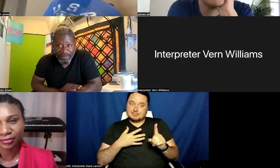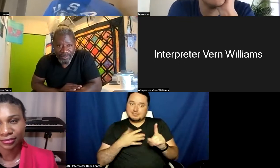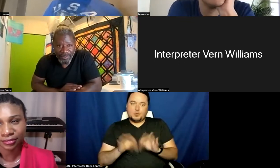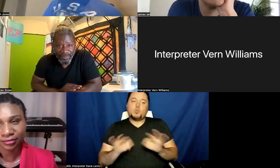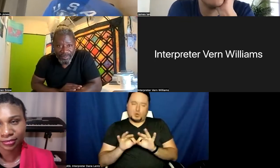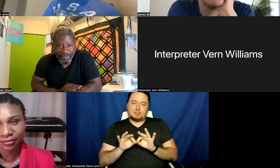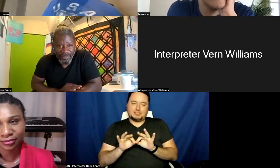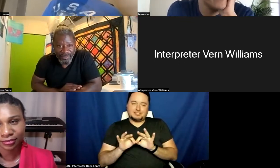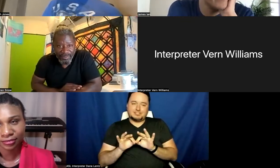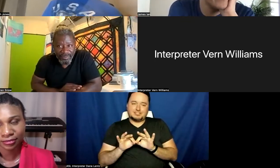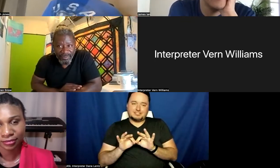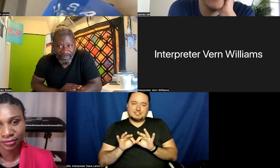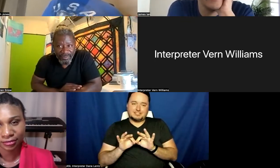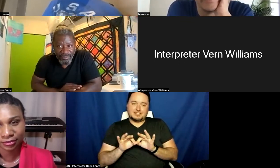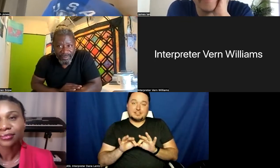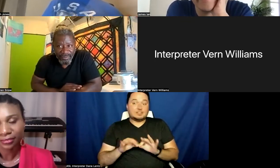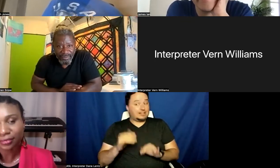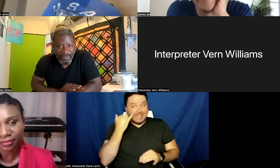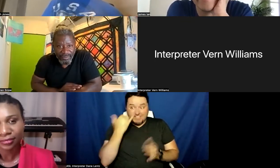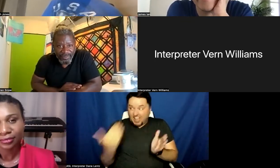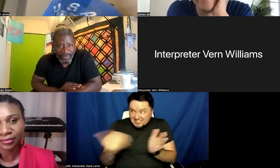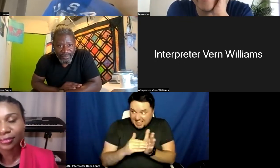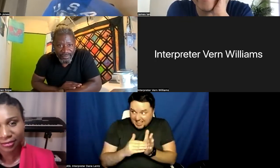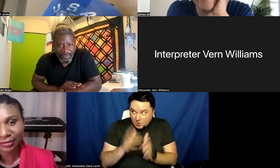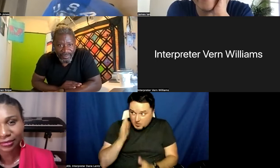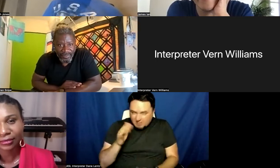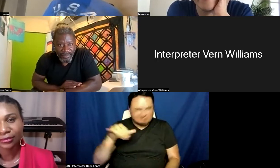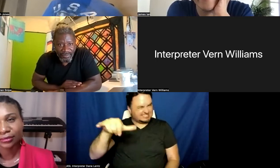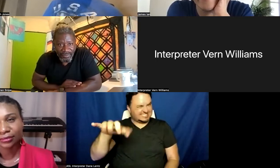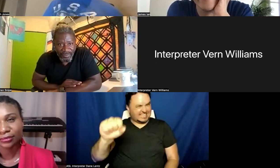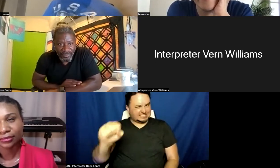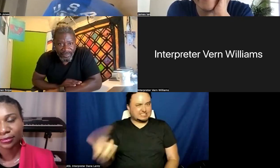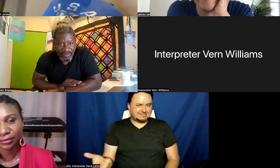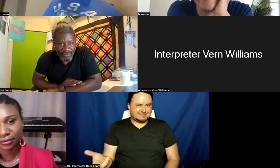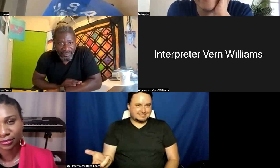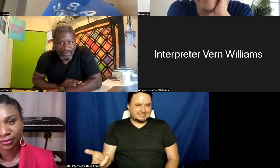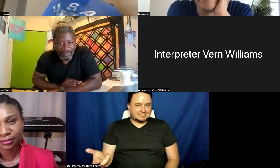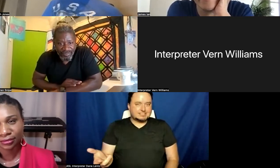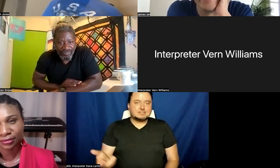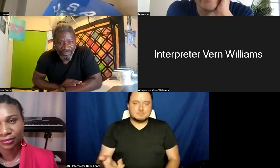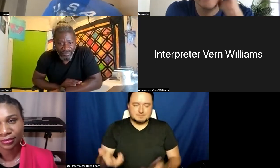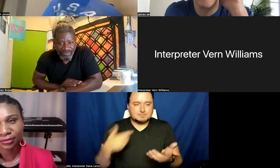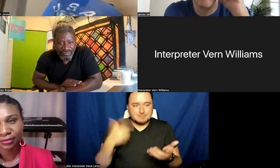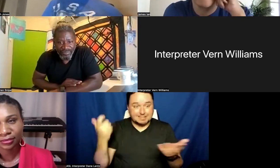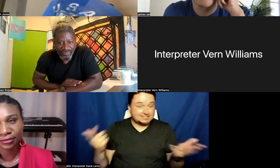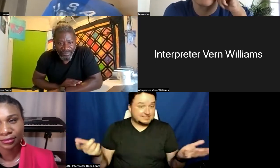you know, I would do it again. I'm not even gonna lie, because you